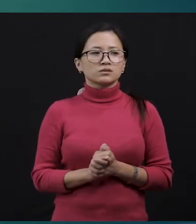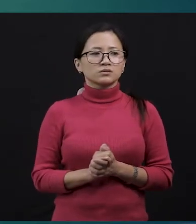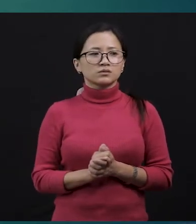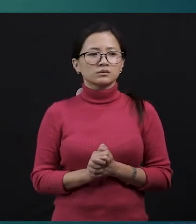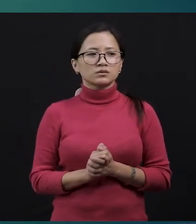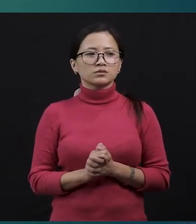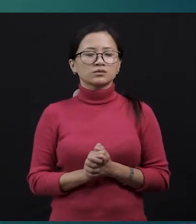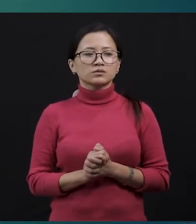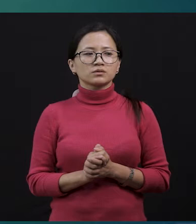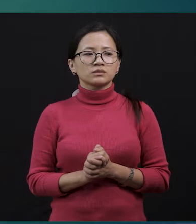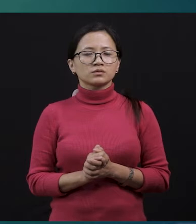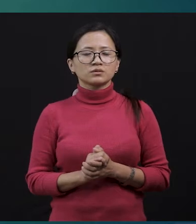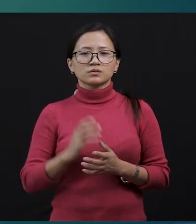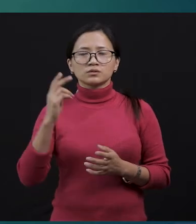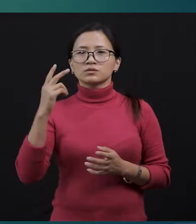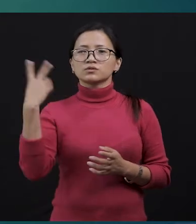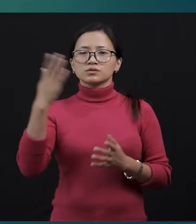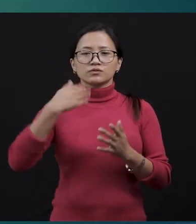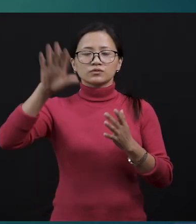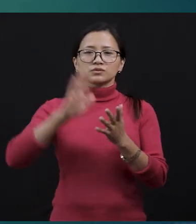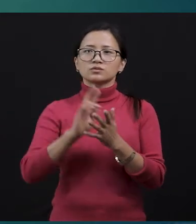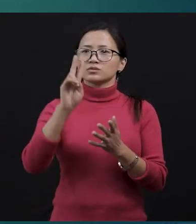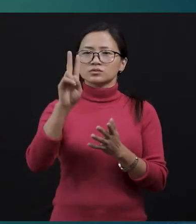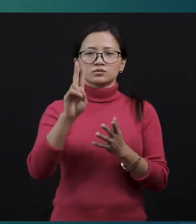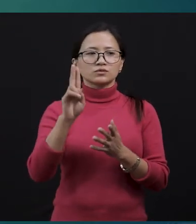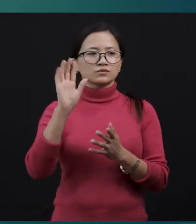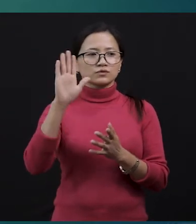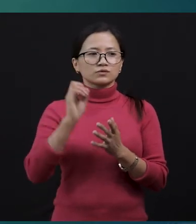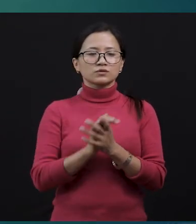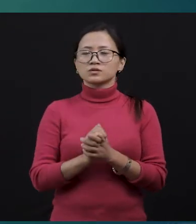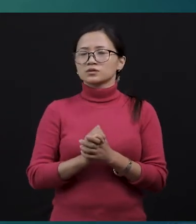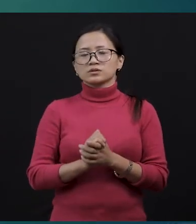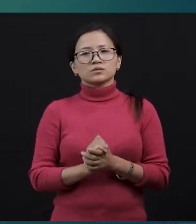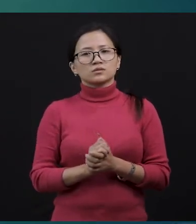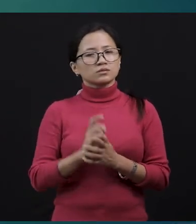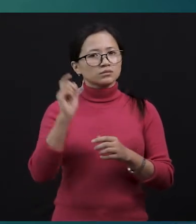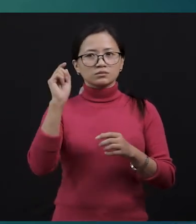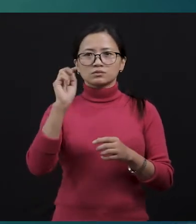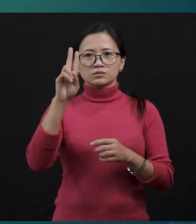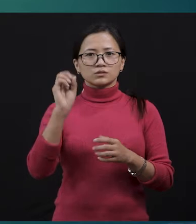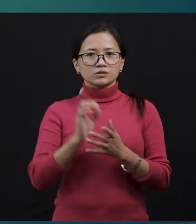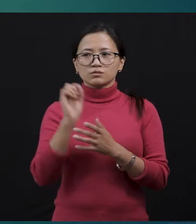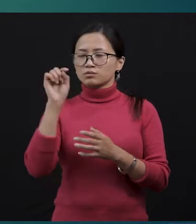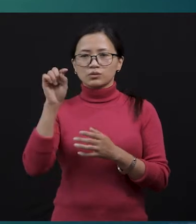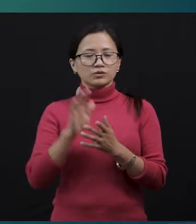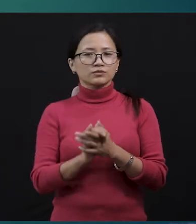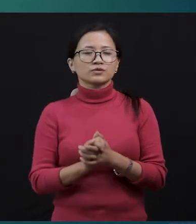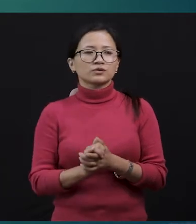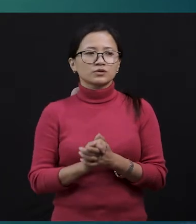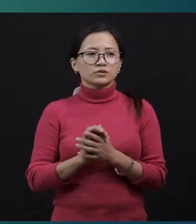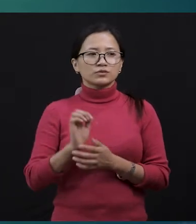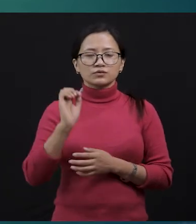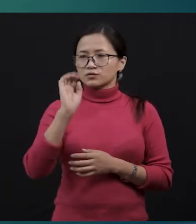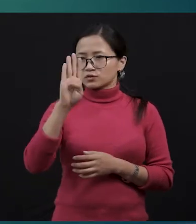10.45 million kilometers. When they went for 252 times around the Earth, it was 10.45 kilometers. I'm